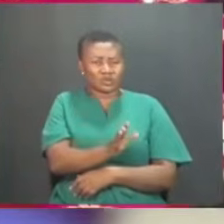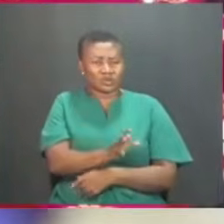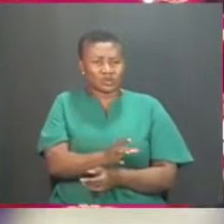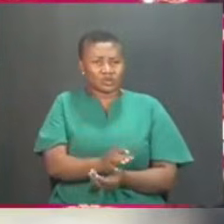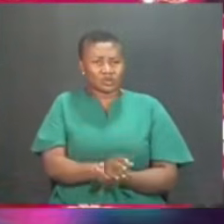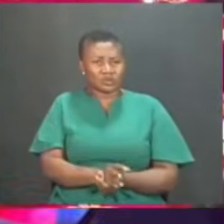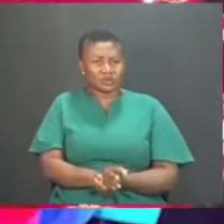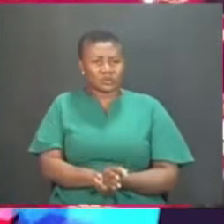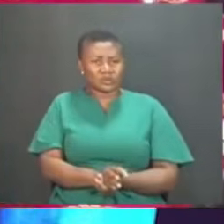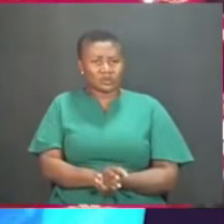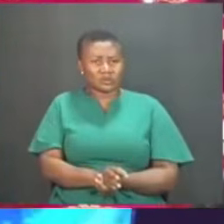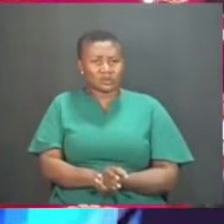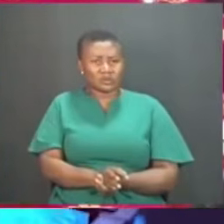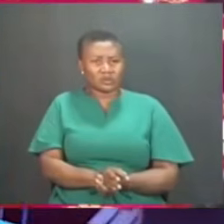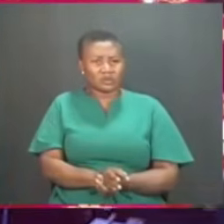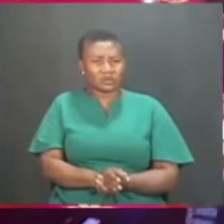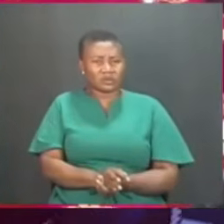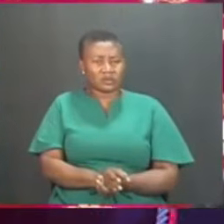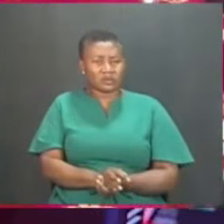Oh, God.